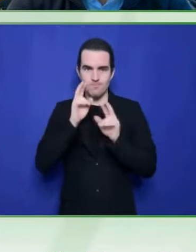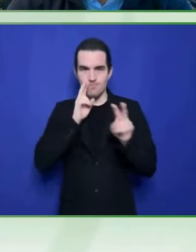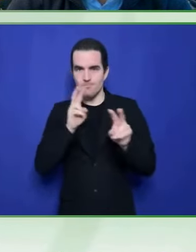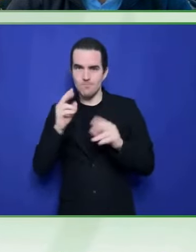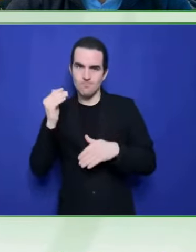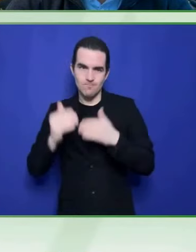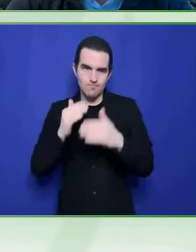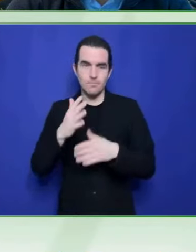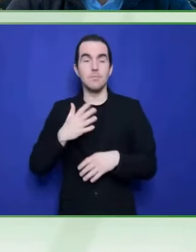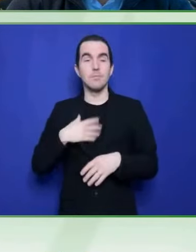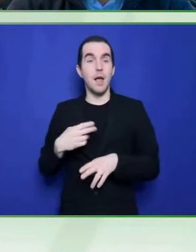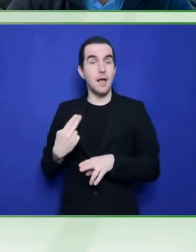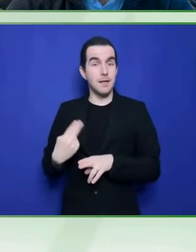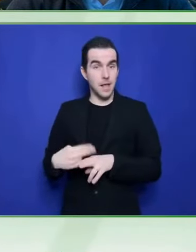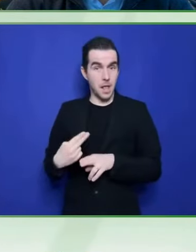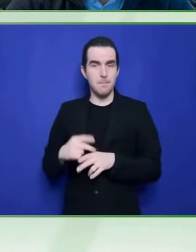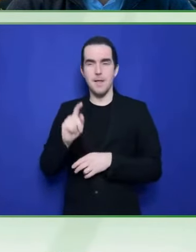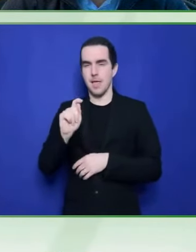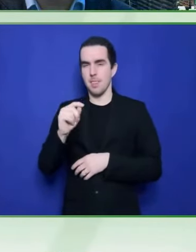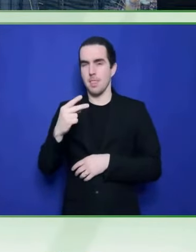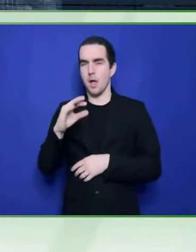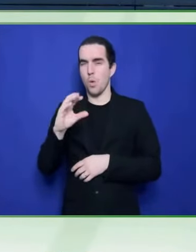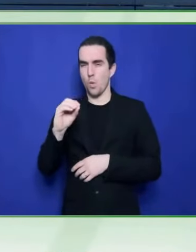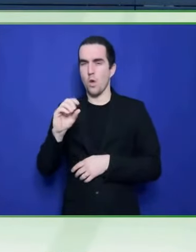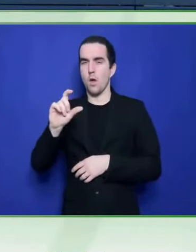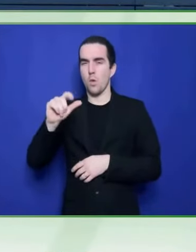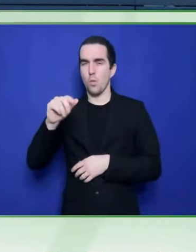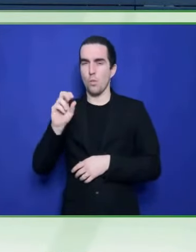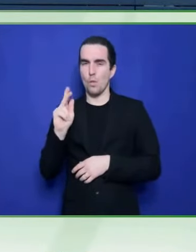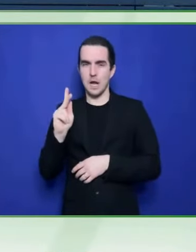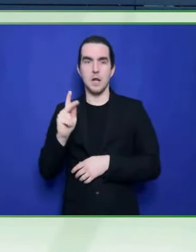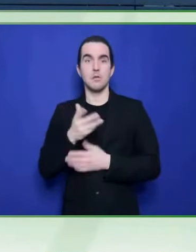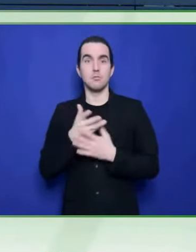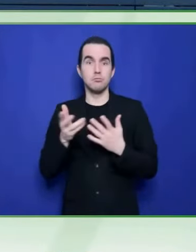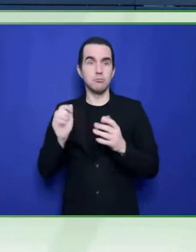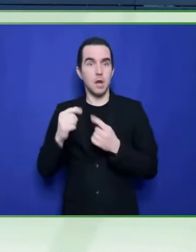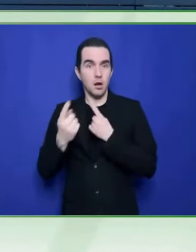word. Thank you again, and back to you, Susan and Neil.